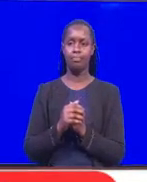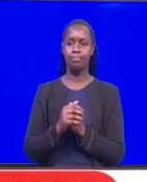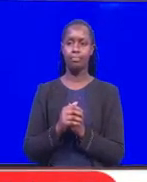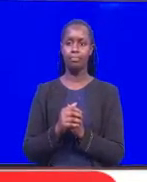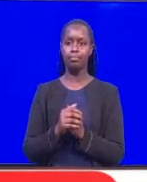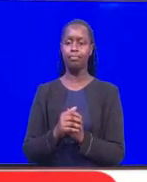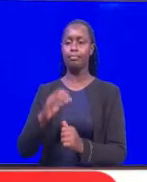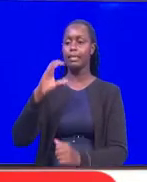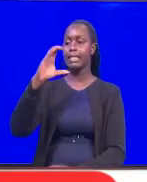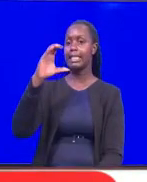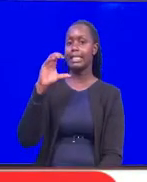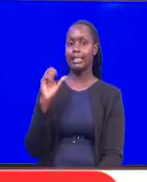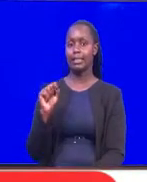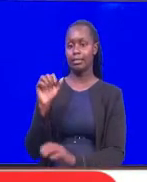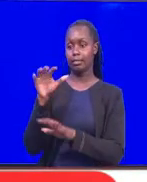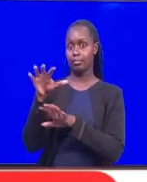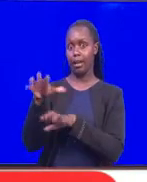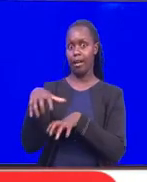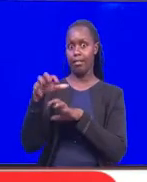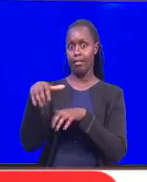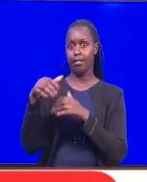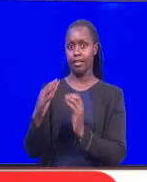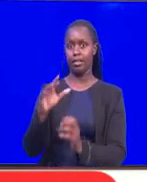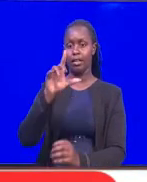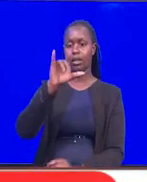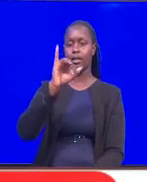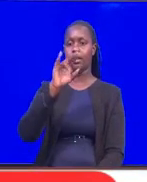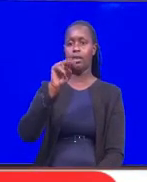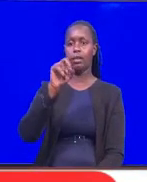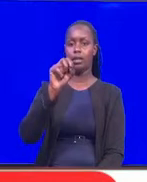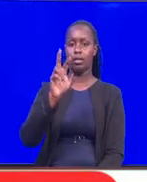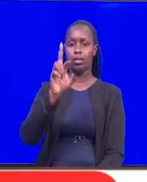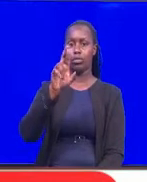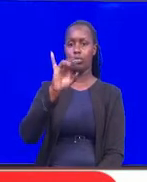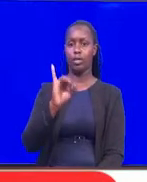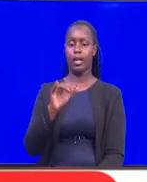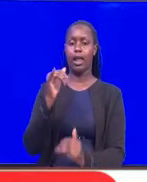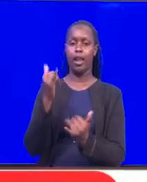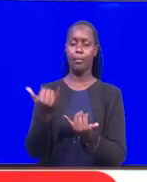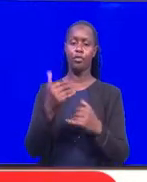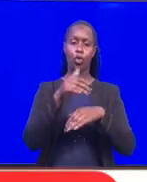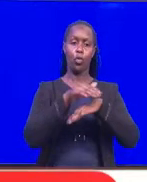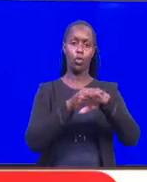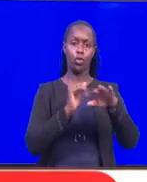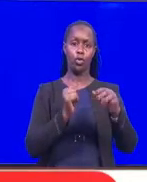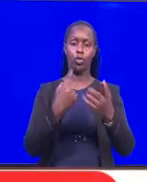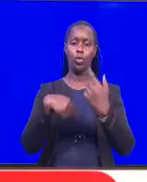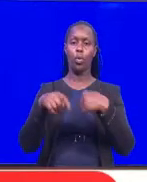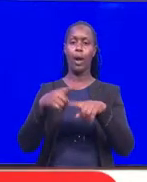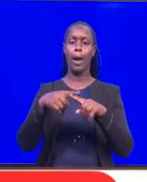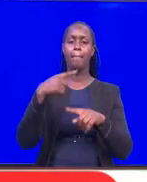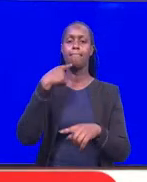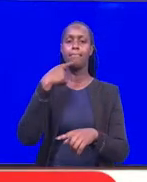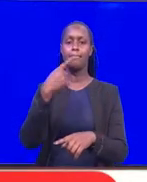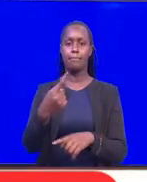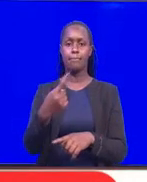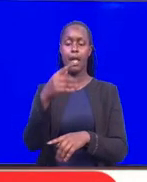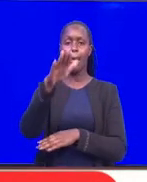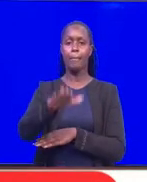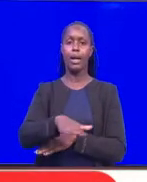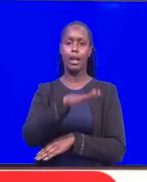Cabinet Secretary Mithika Linturi has now been requested to testify before the National Assembly's Departmental Committee